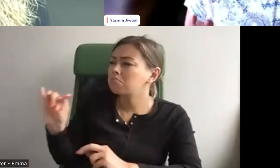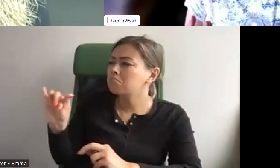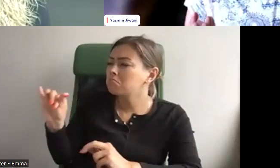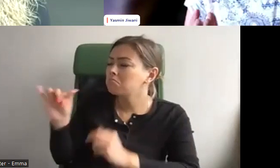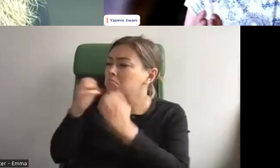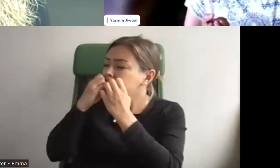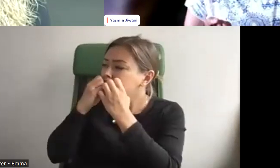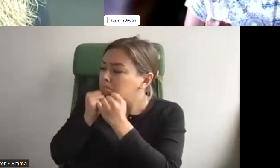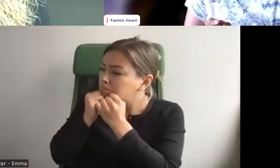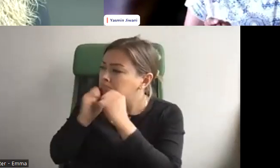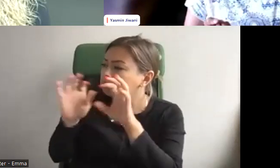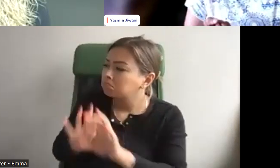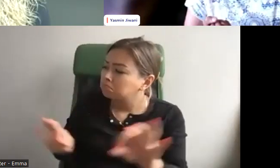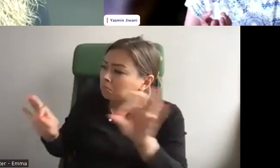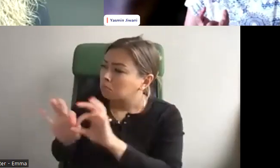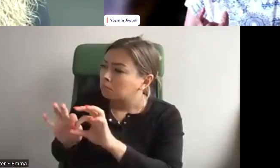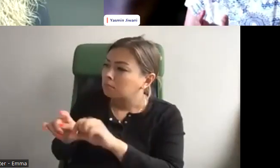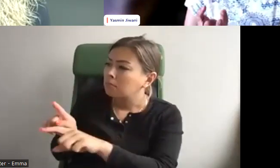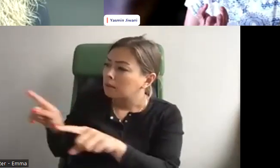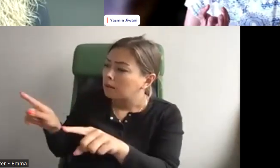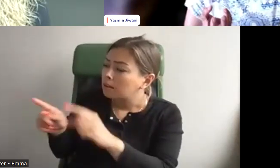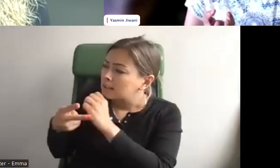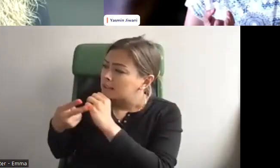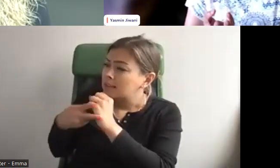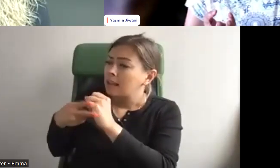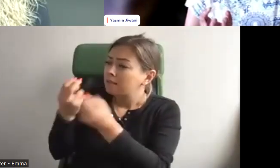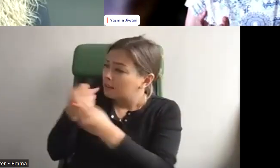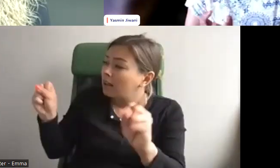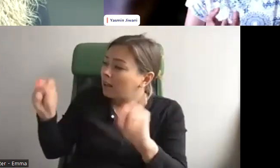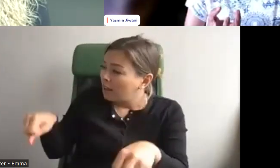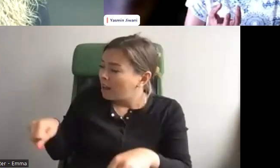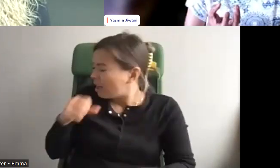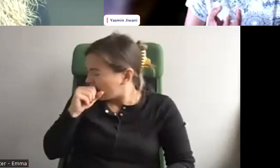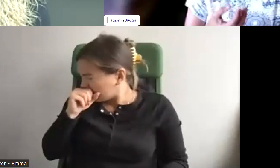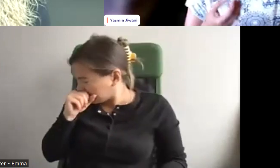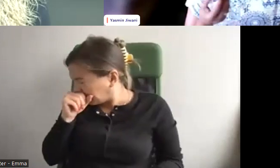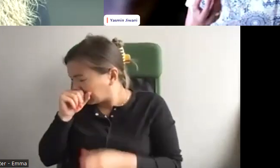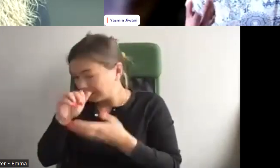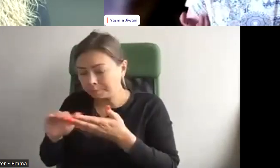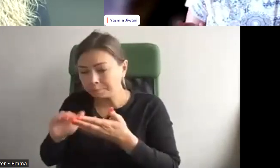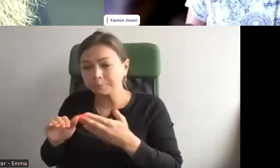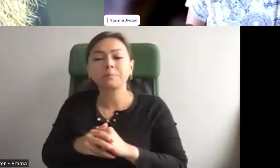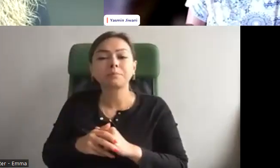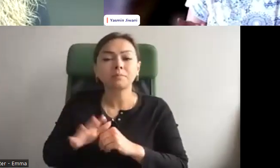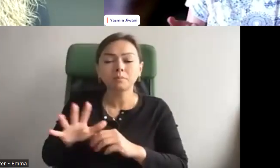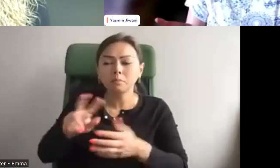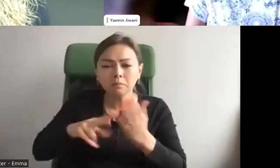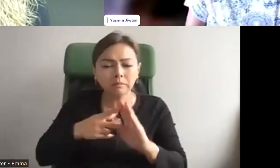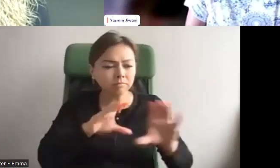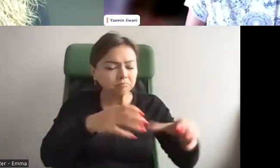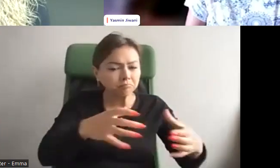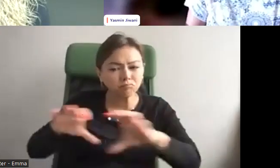of which women can be saved, right? And which women can be saved and salvaged, and which women are considered to